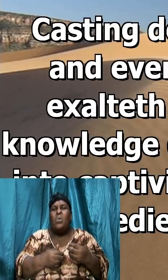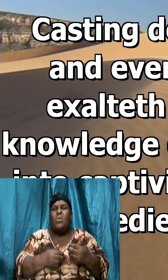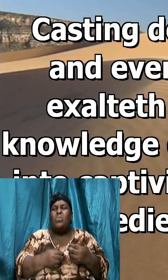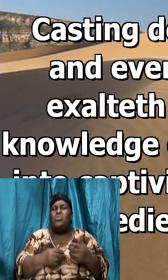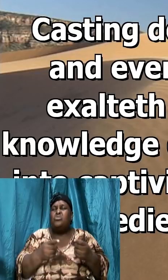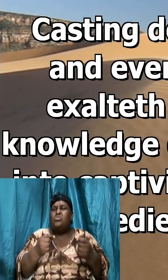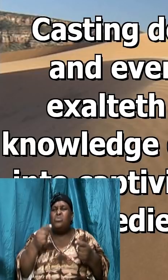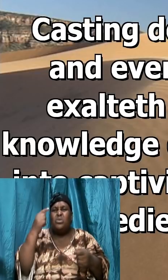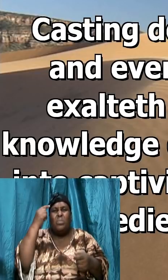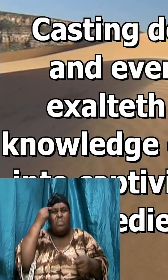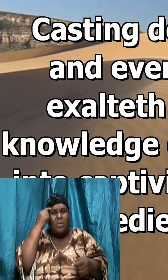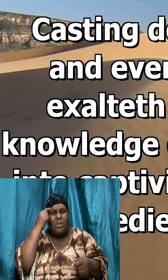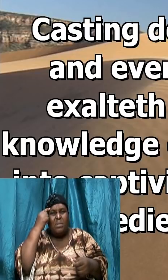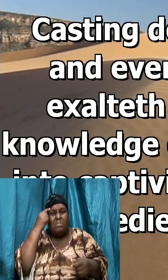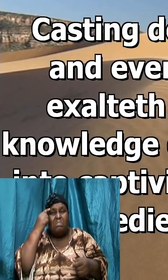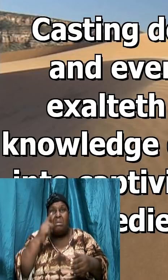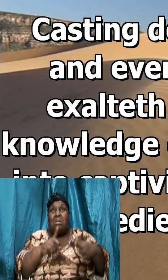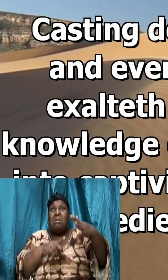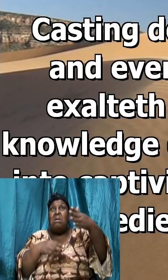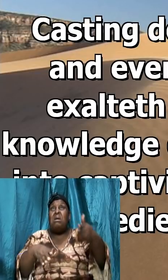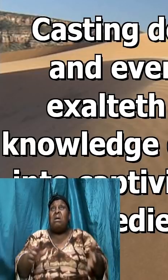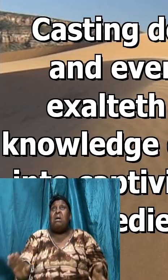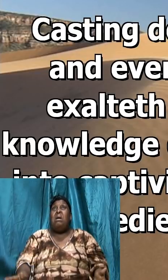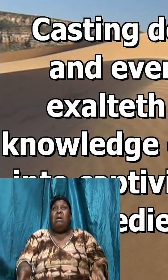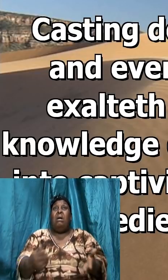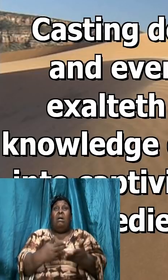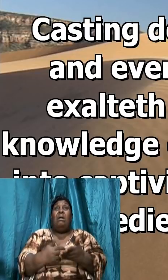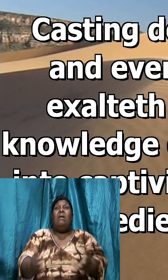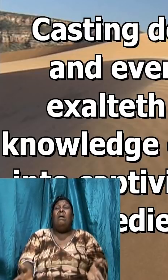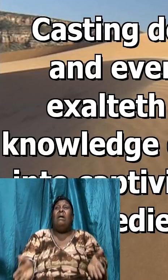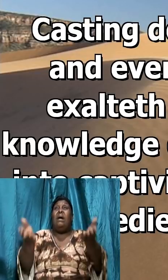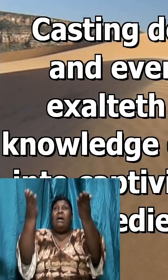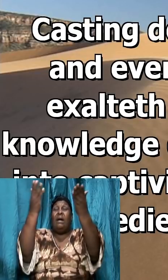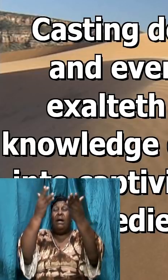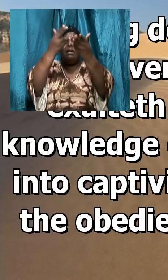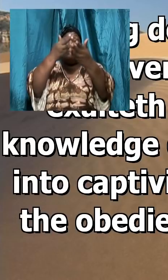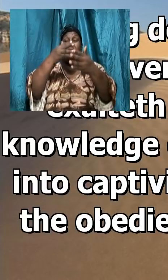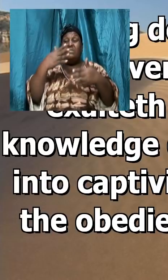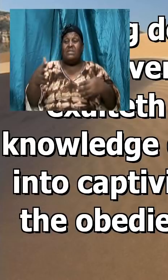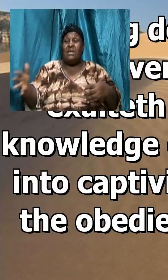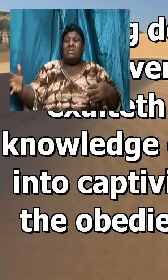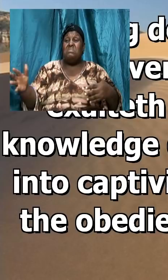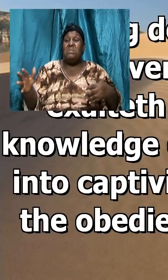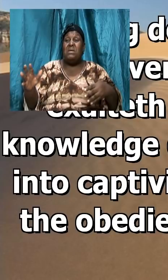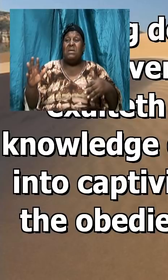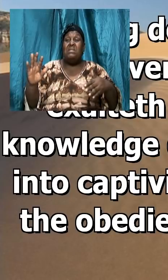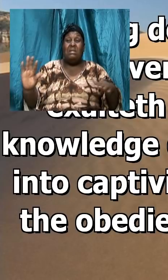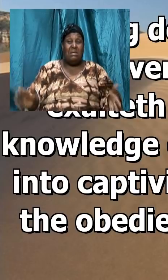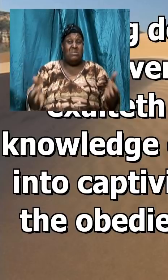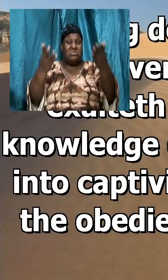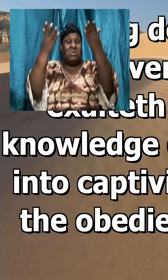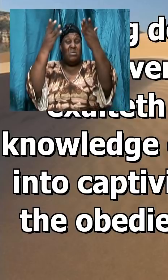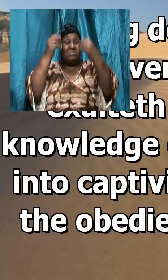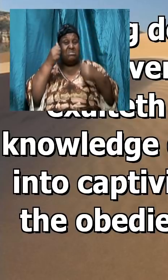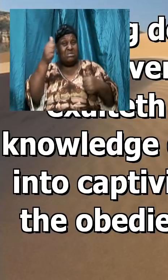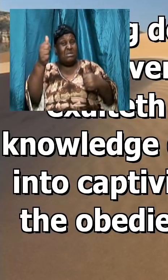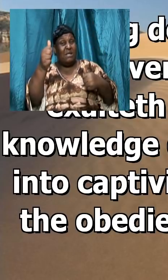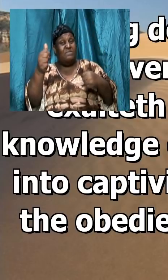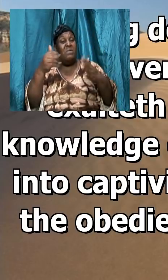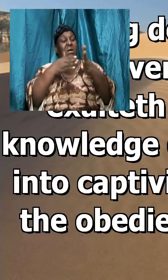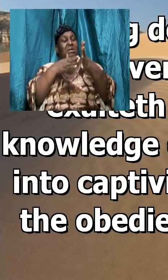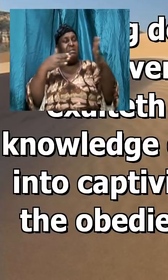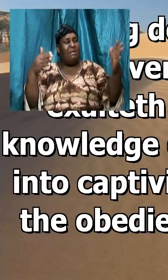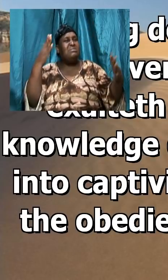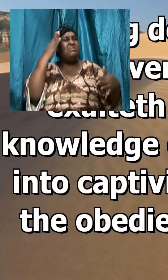every high thing that exalted itself against the knowledge of God. Yes?